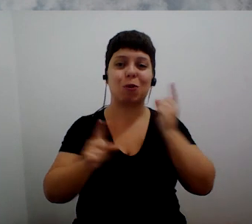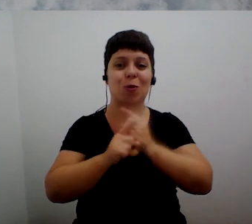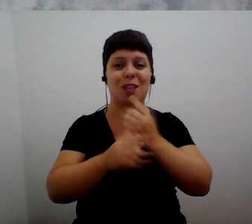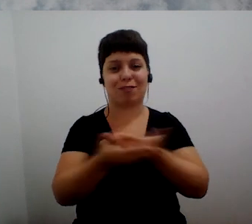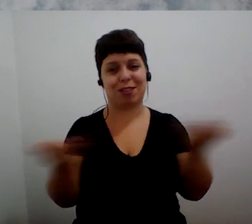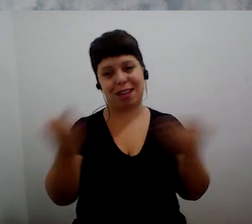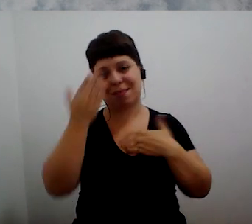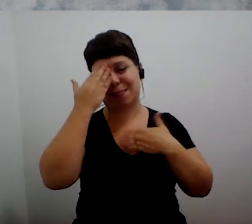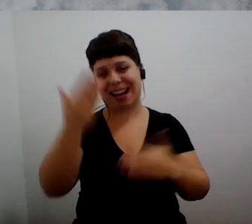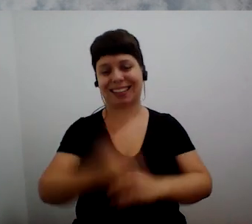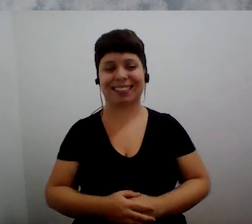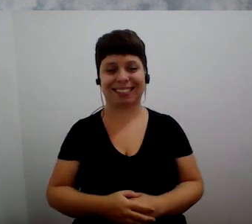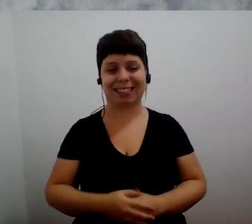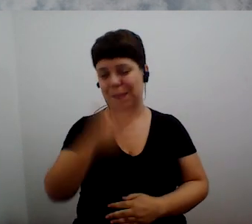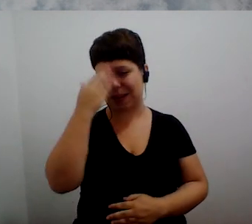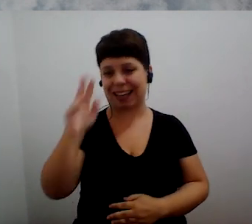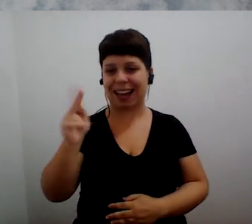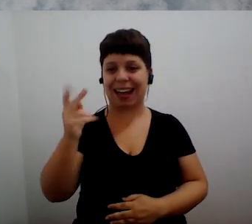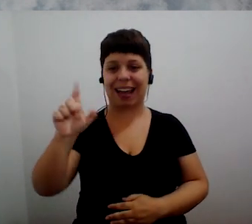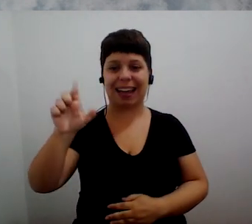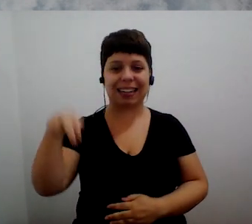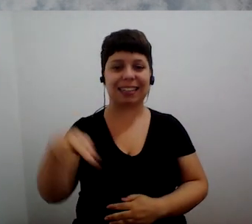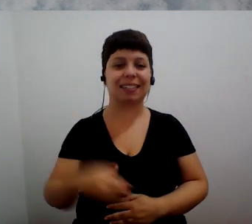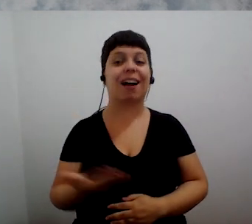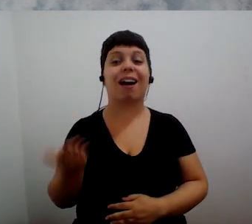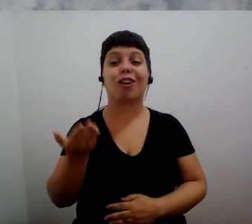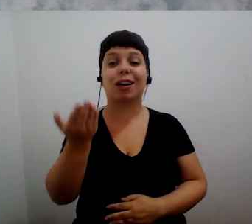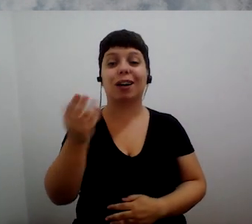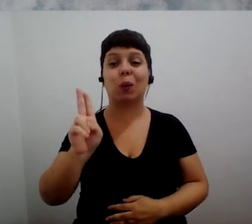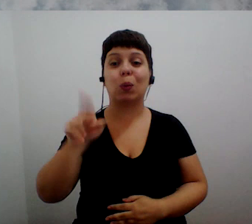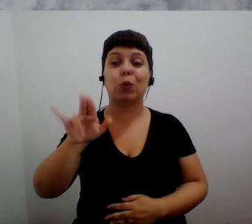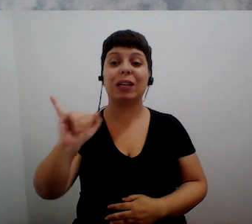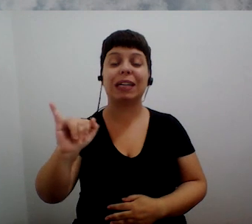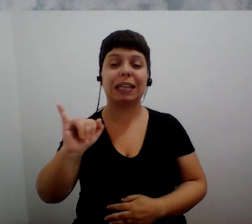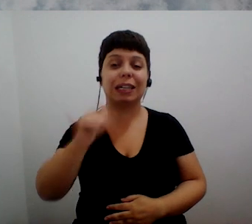you. Winnie, please, your final words related to this